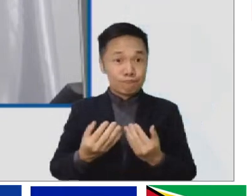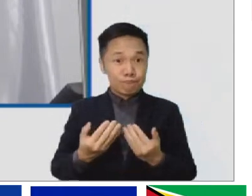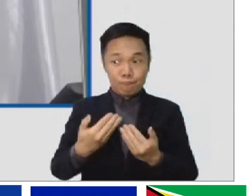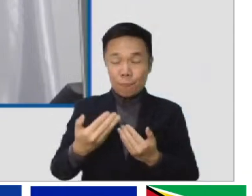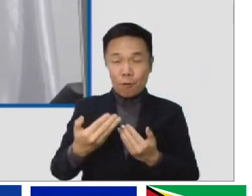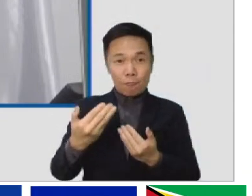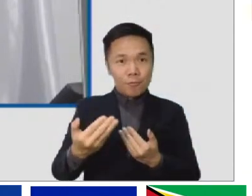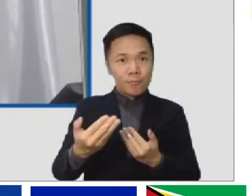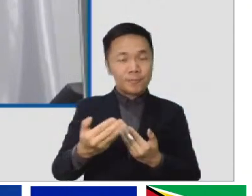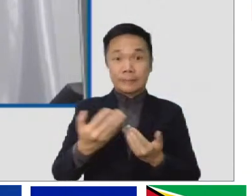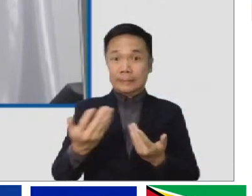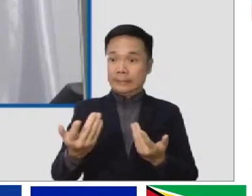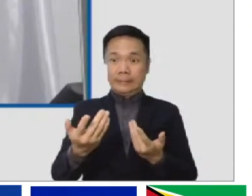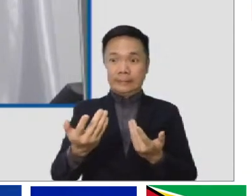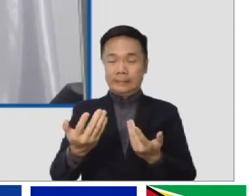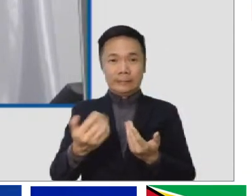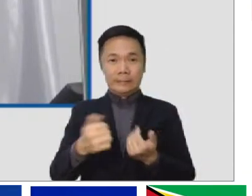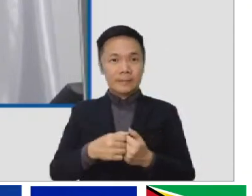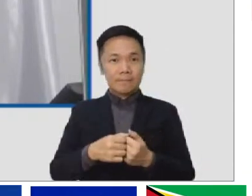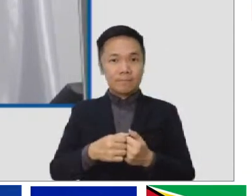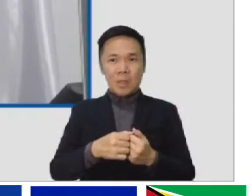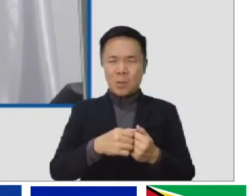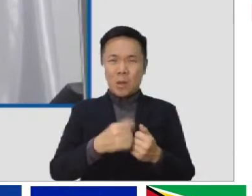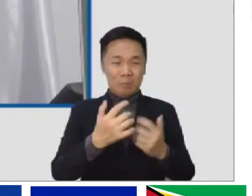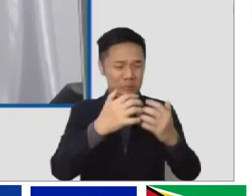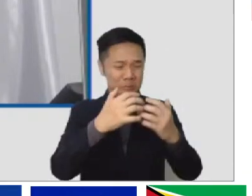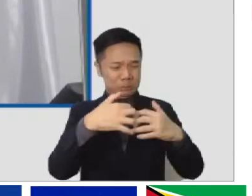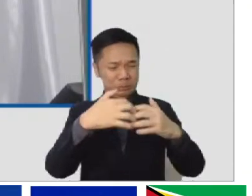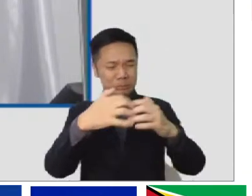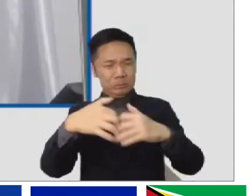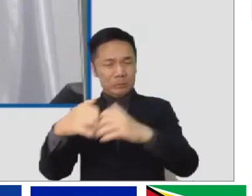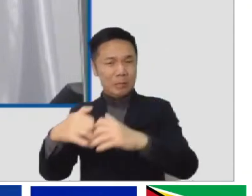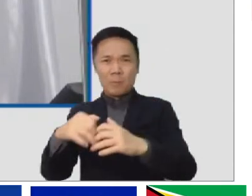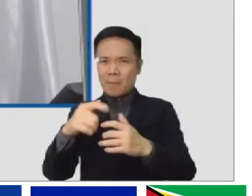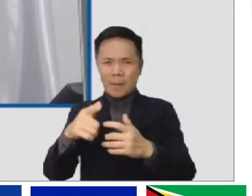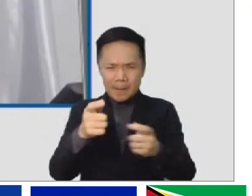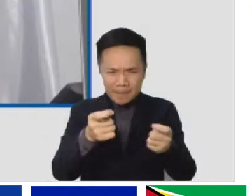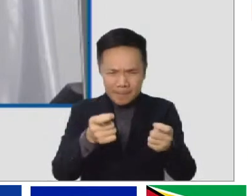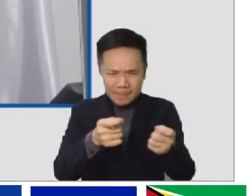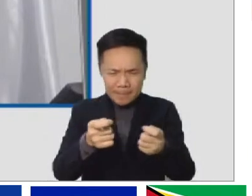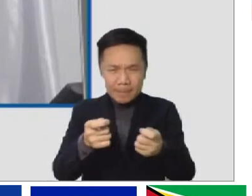the extent possible. The Central American policy focused